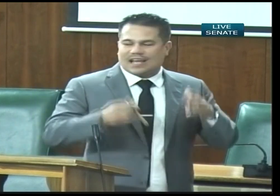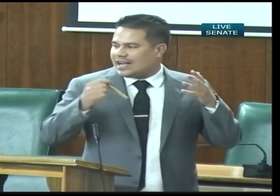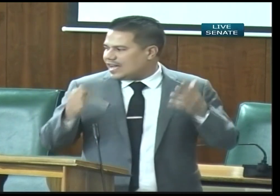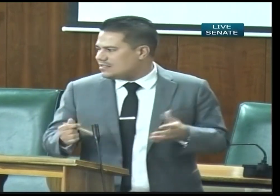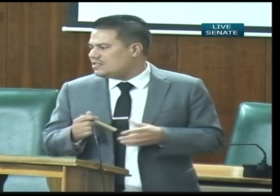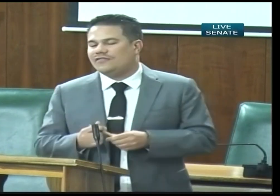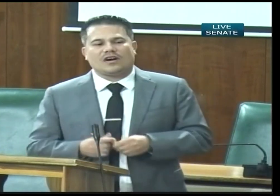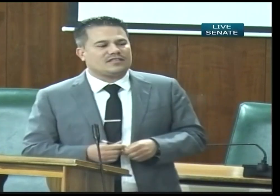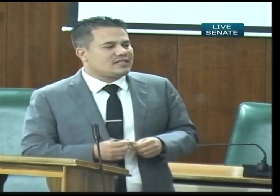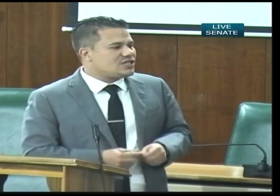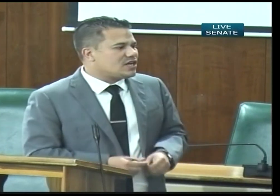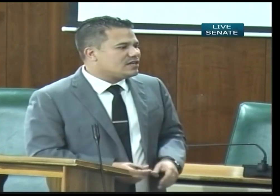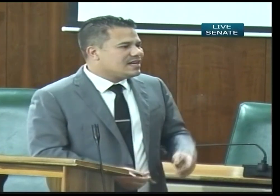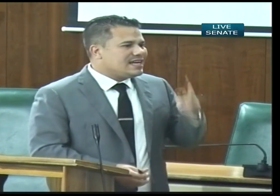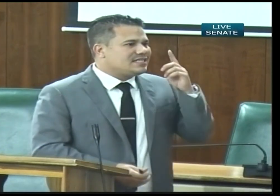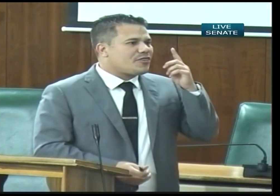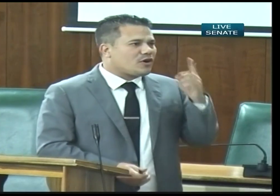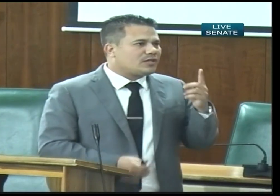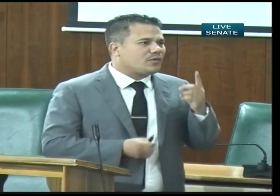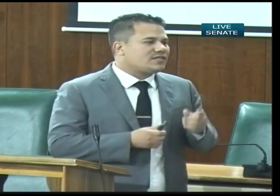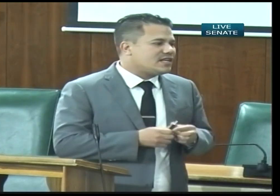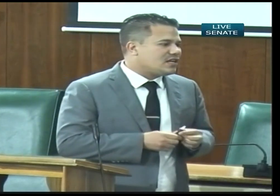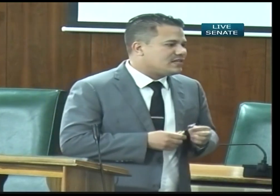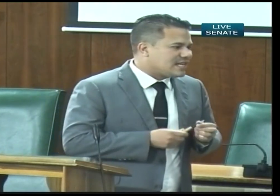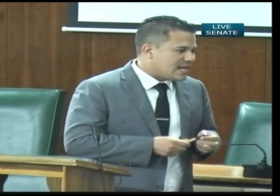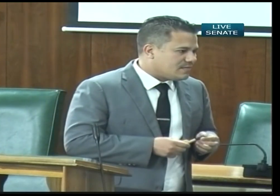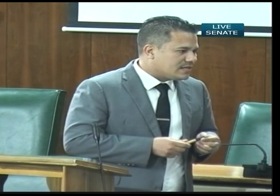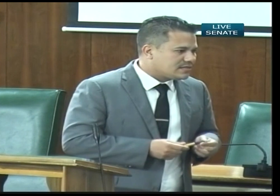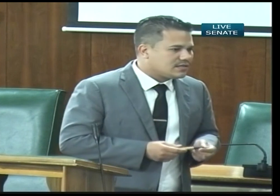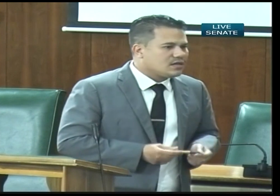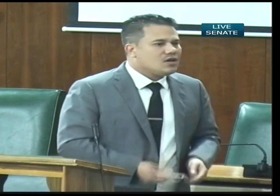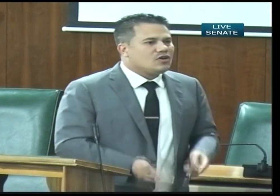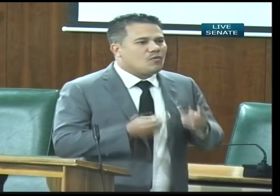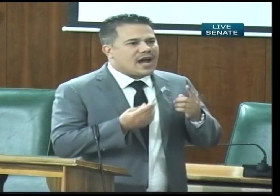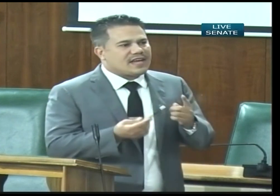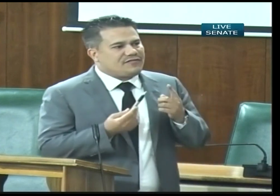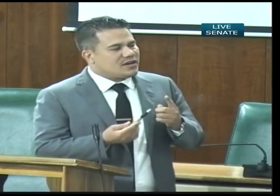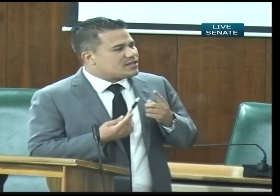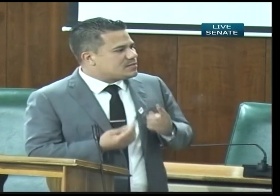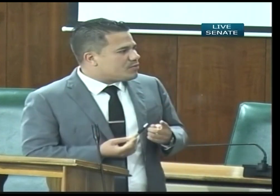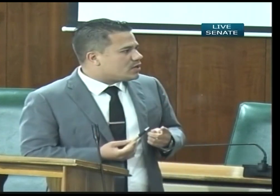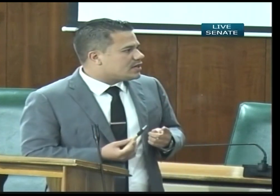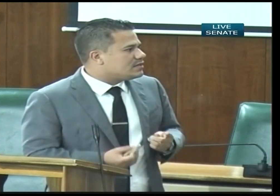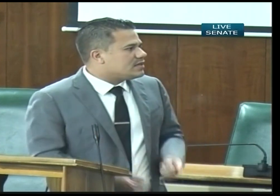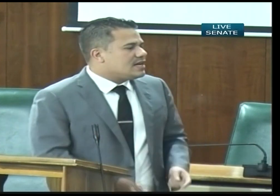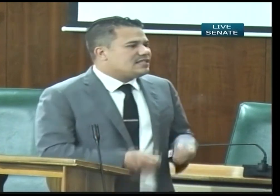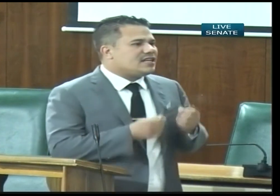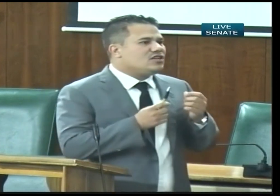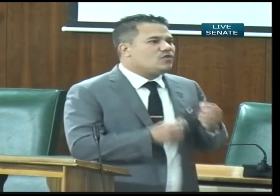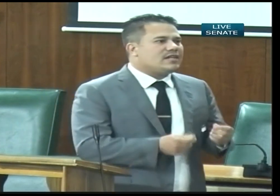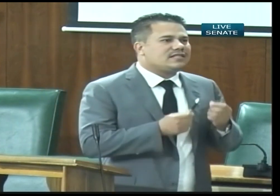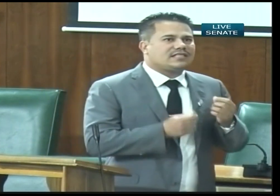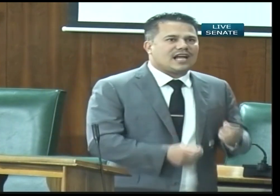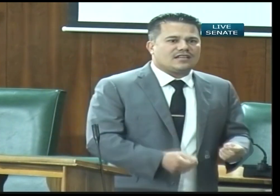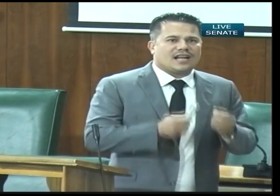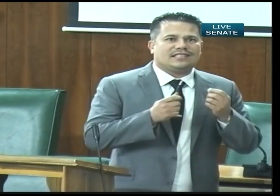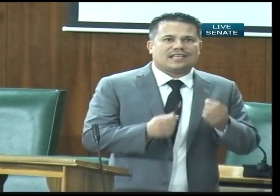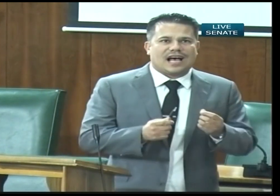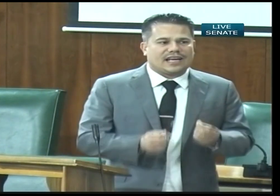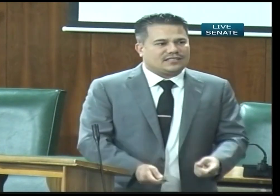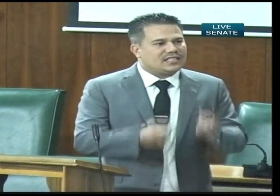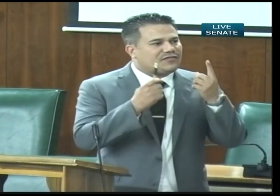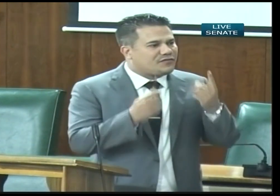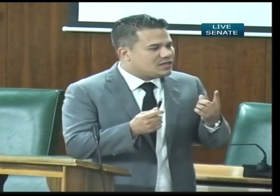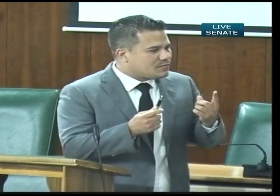space against deforestation is 30% of its landmass. Now, why that figure is important is that the UN standard and